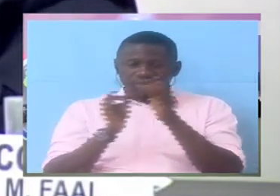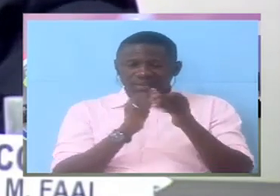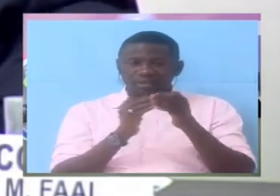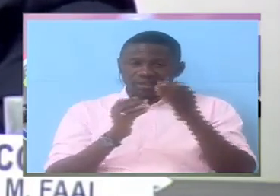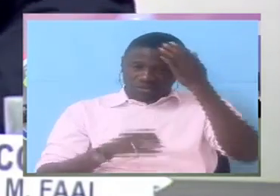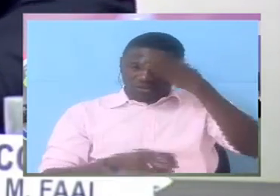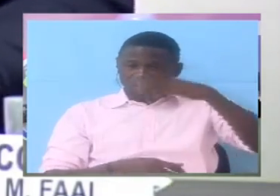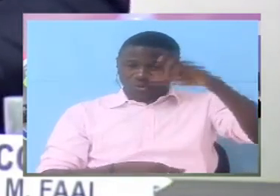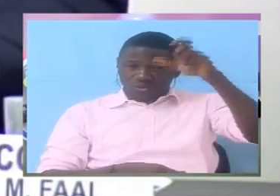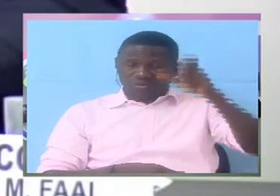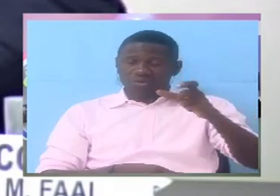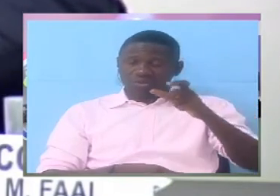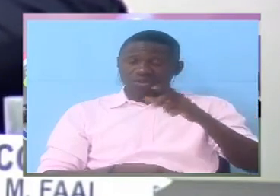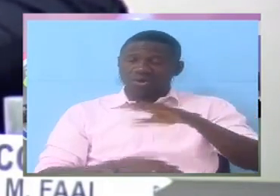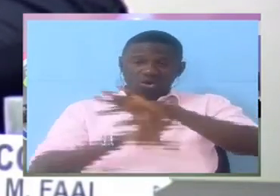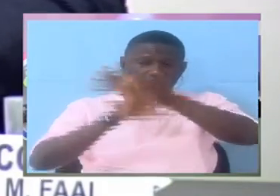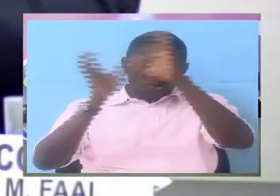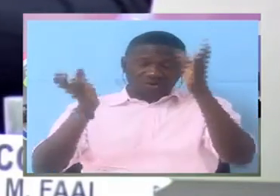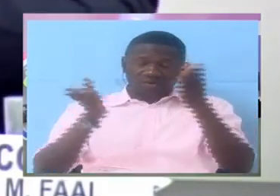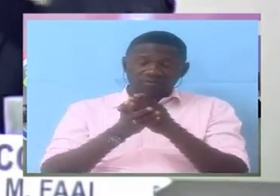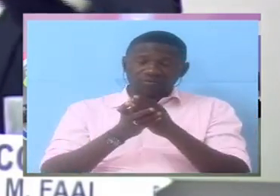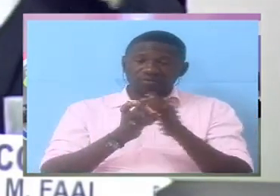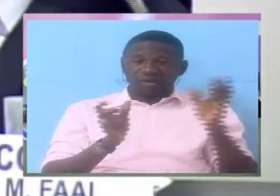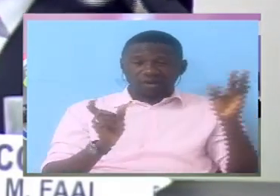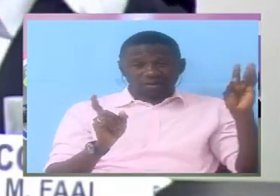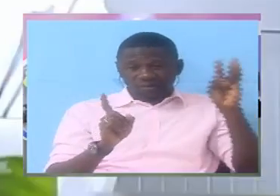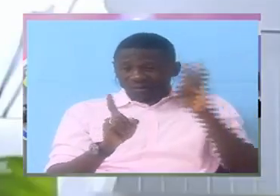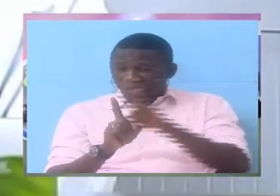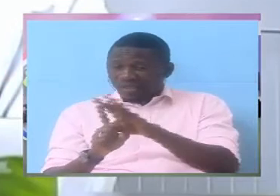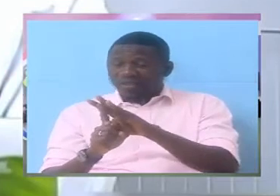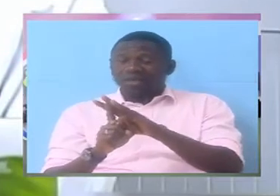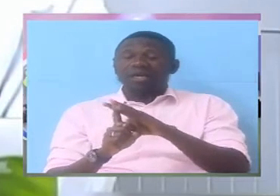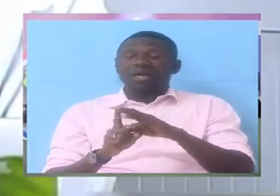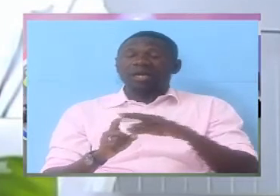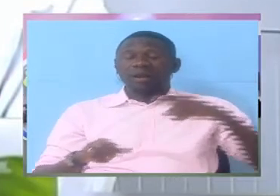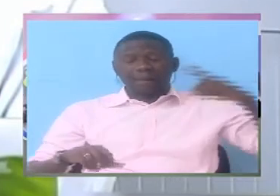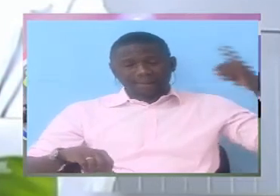descended on him and he was beaten as he was being taken away?